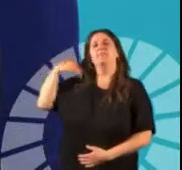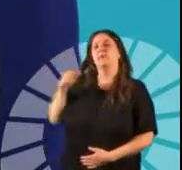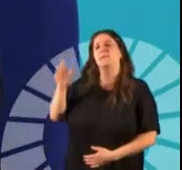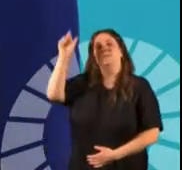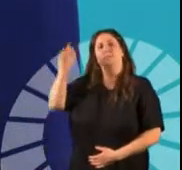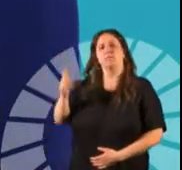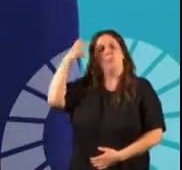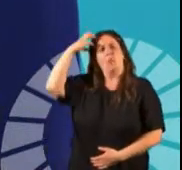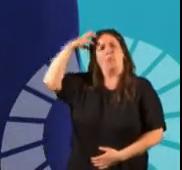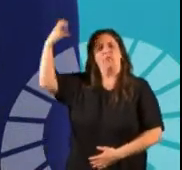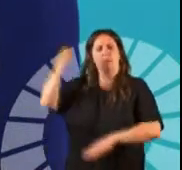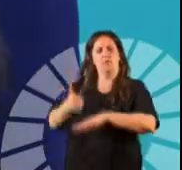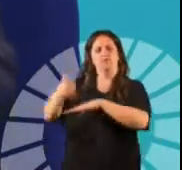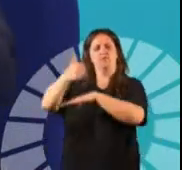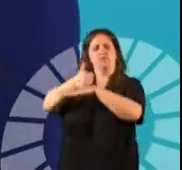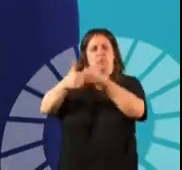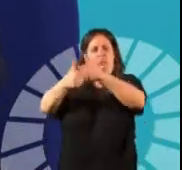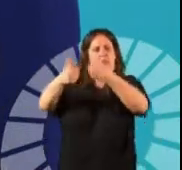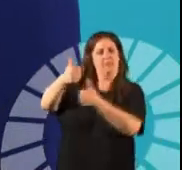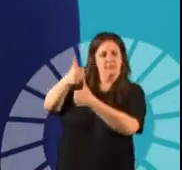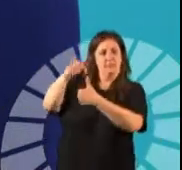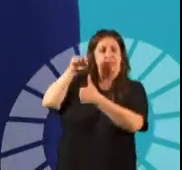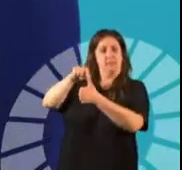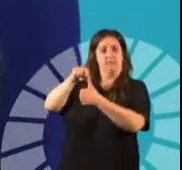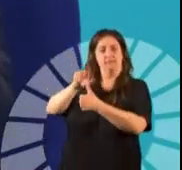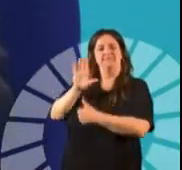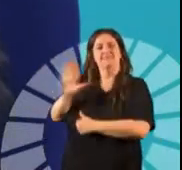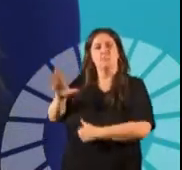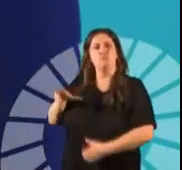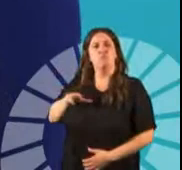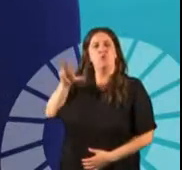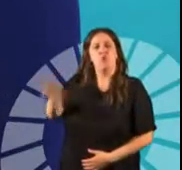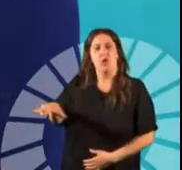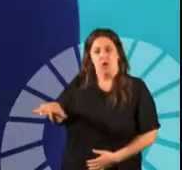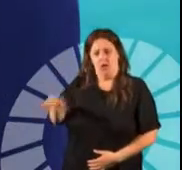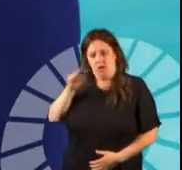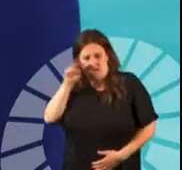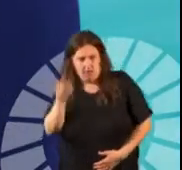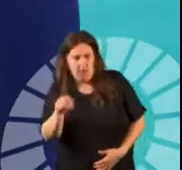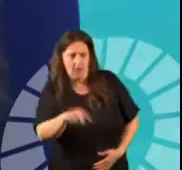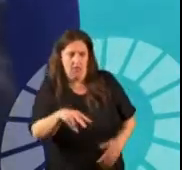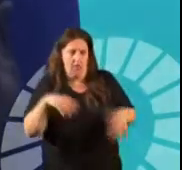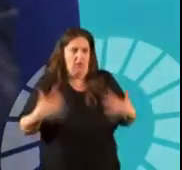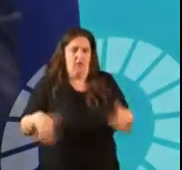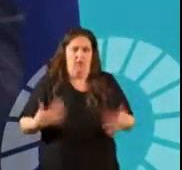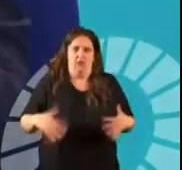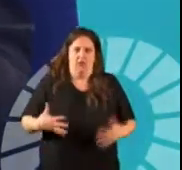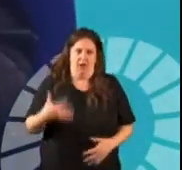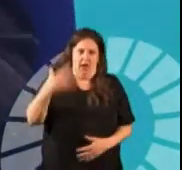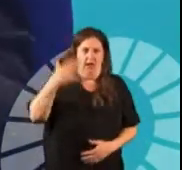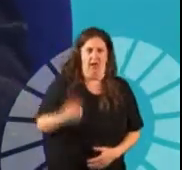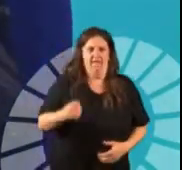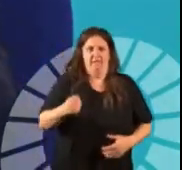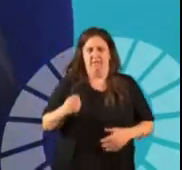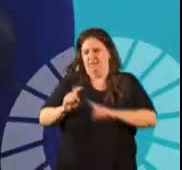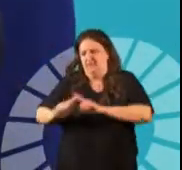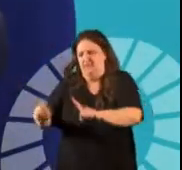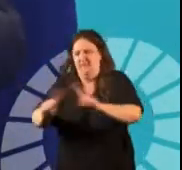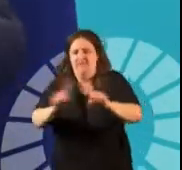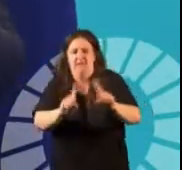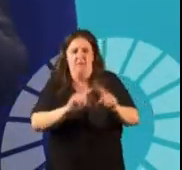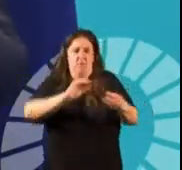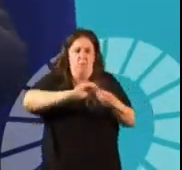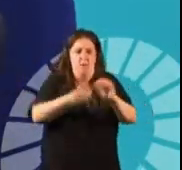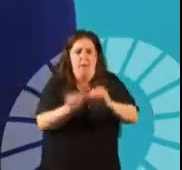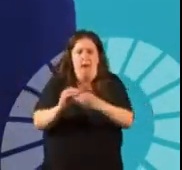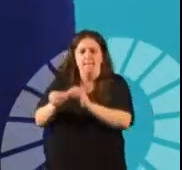population, the society, that there was a real problem of domestic violence and to take the measures that we needed to take to actually come to an end